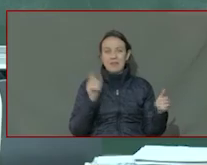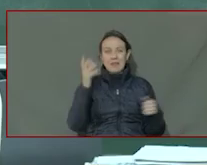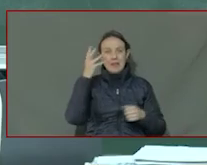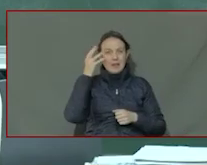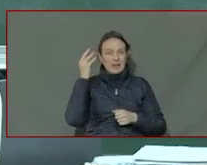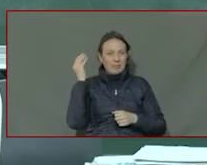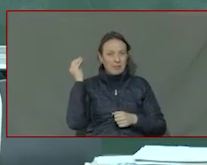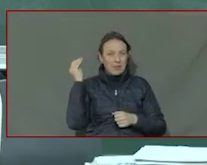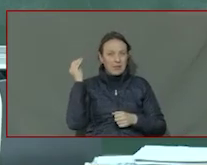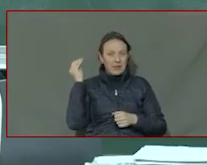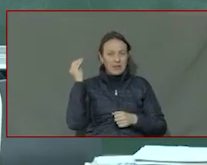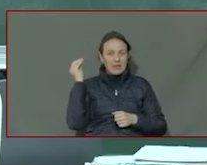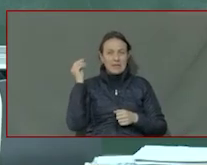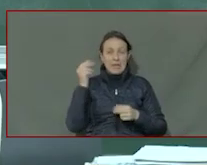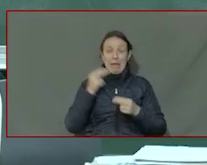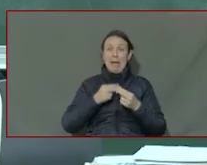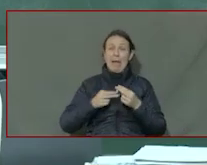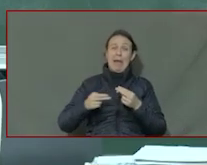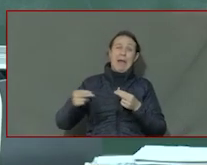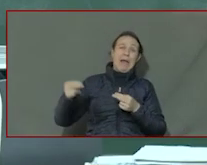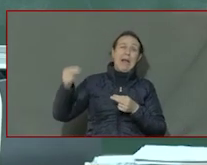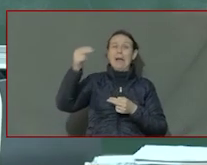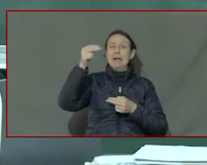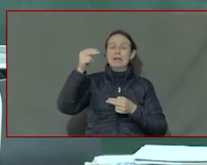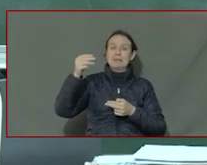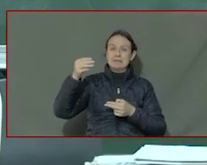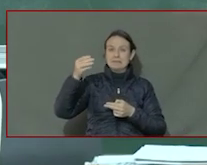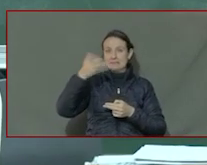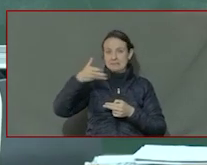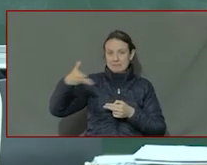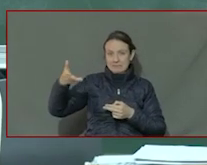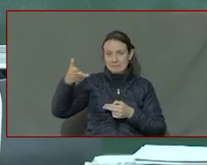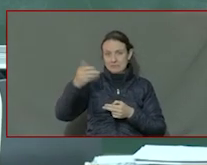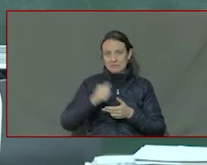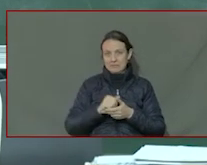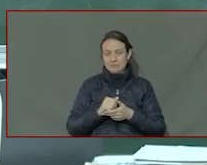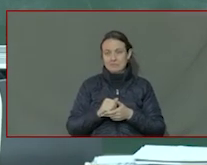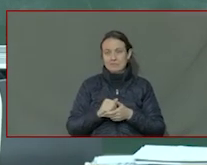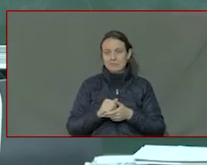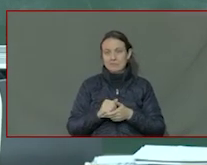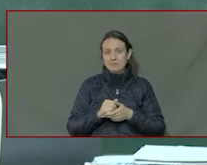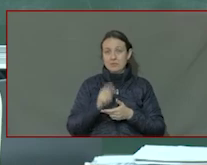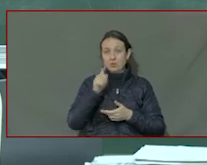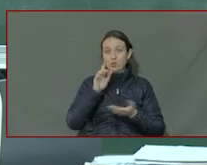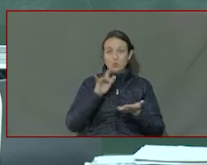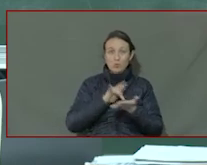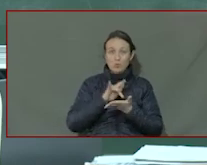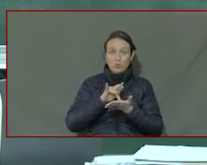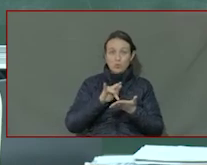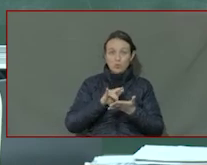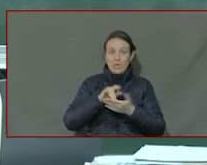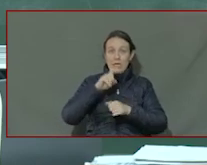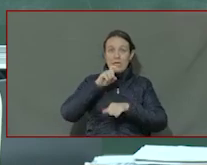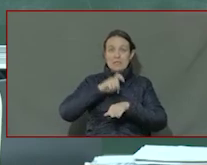higher than normal blood glucose concentration. So calculate the amount of